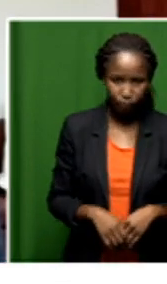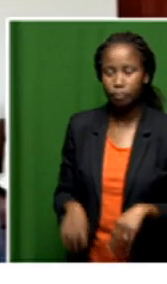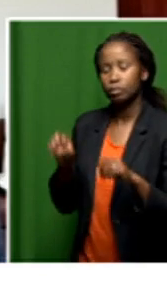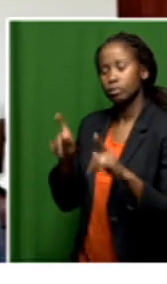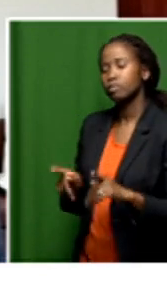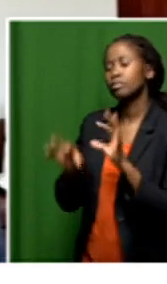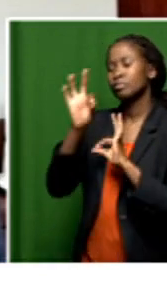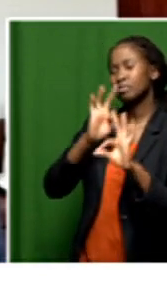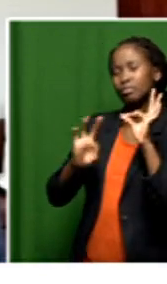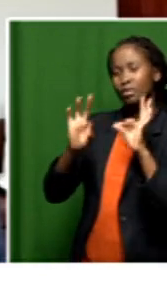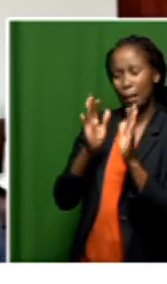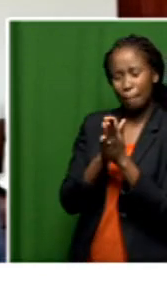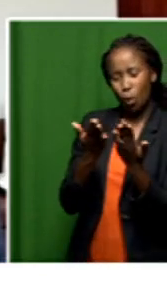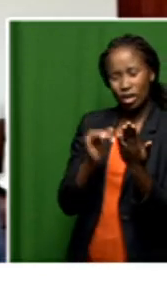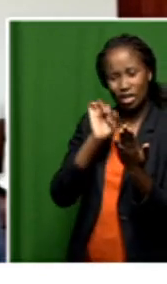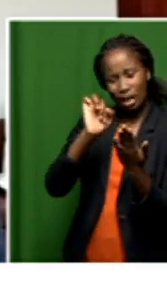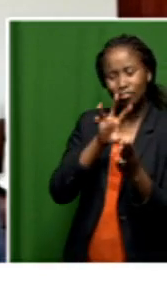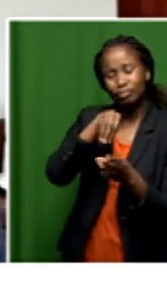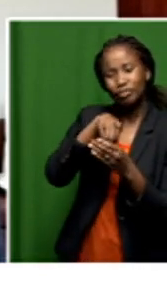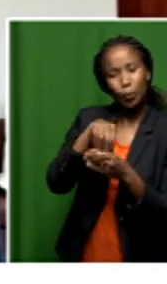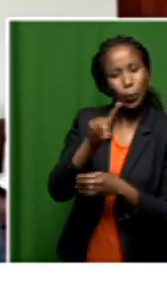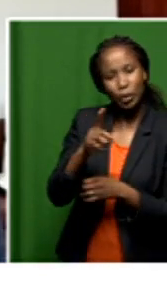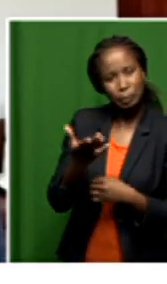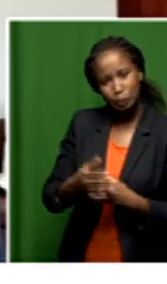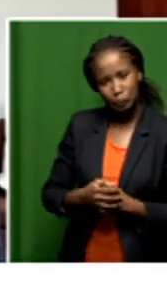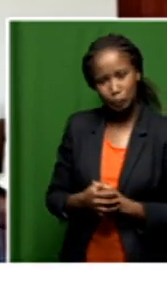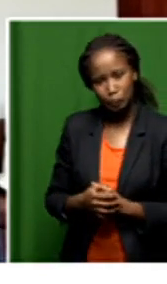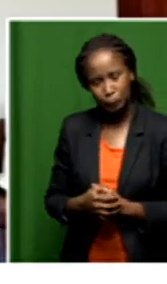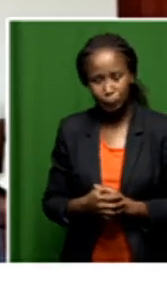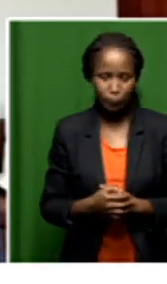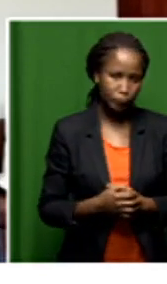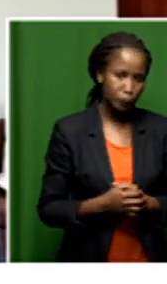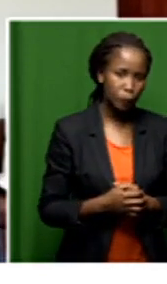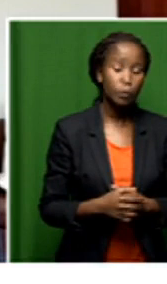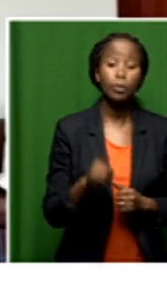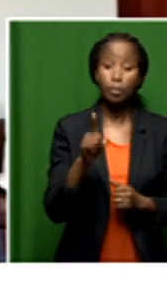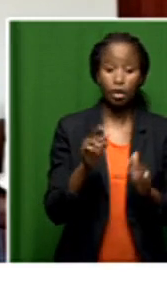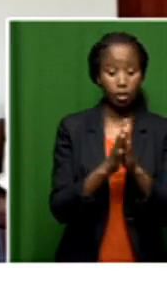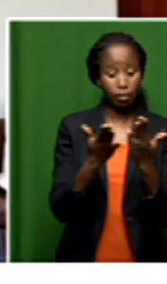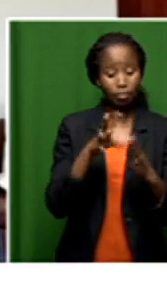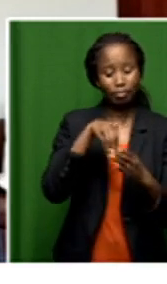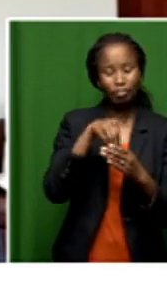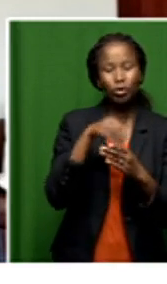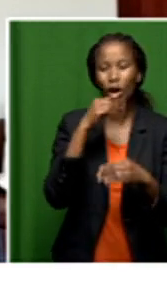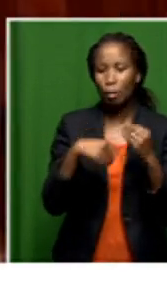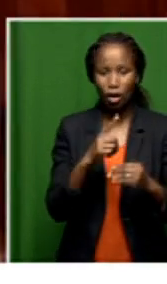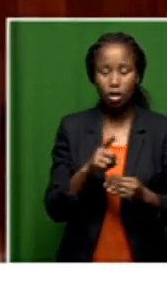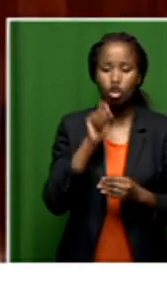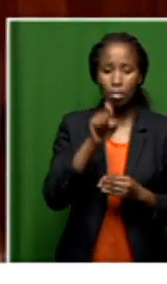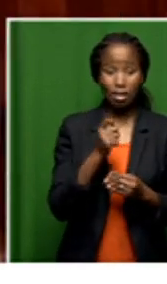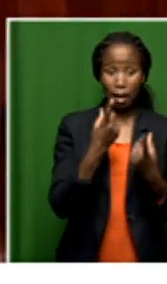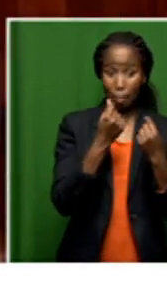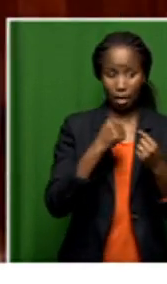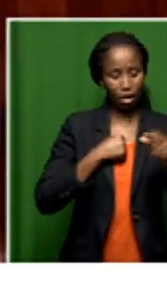a global investment entails. So that's the ability to go take your money and invest it